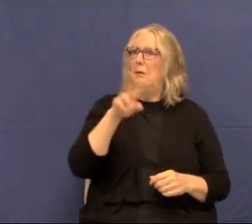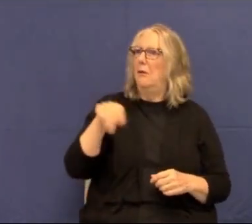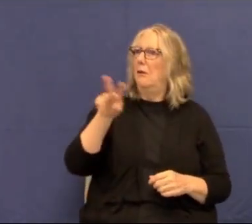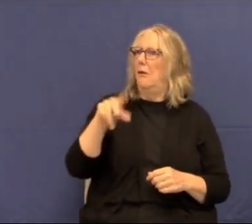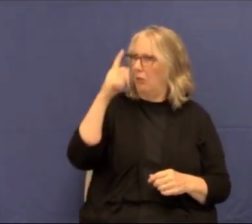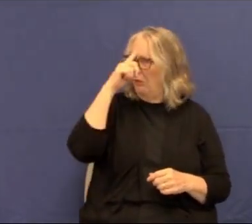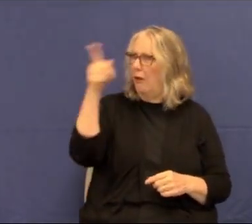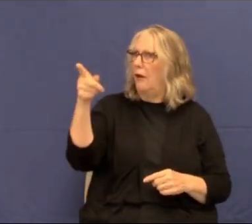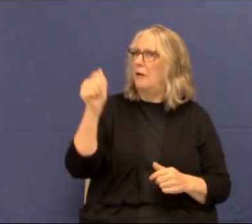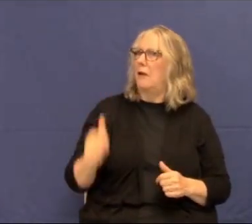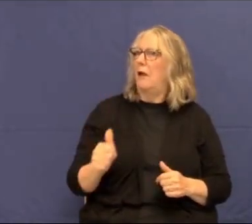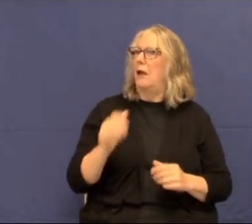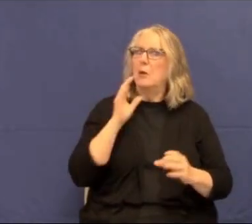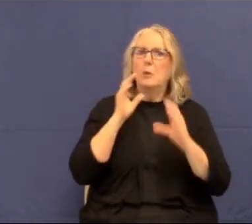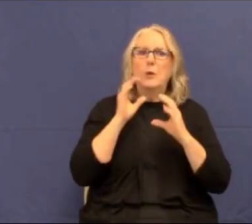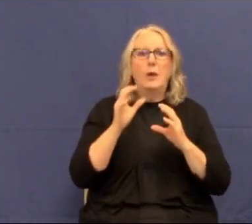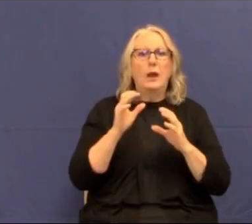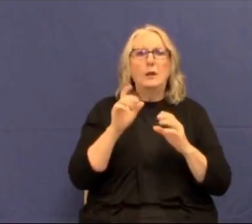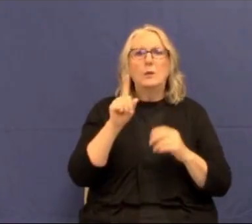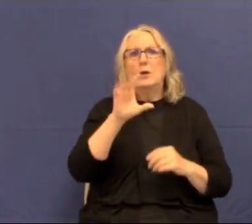that I could do communication? And